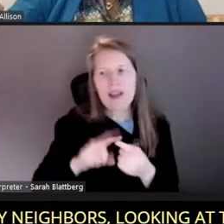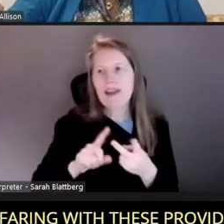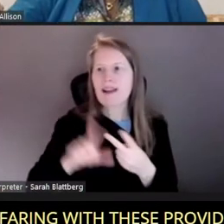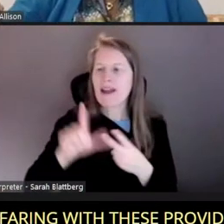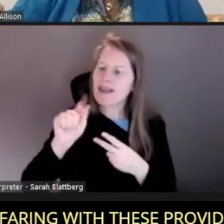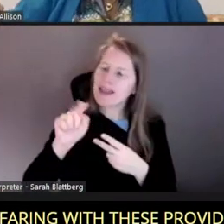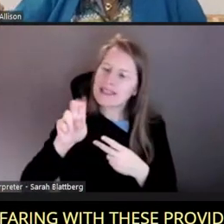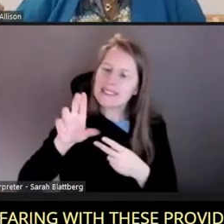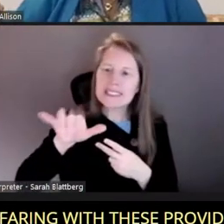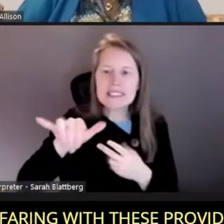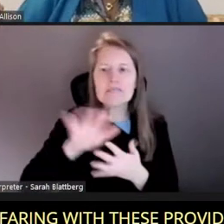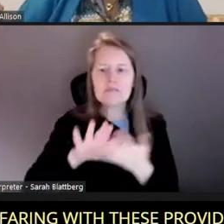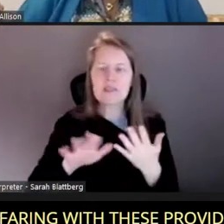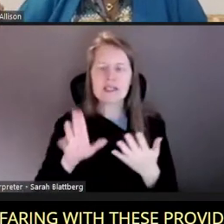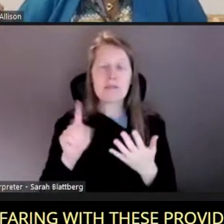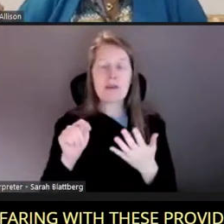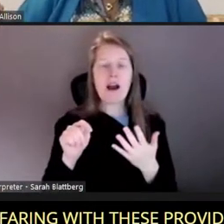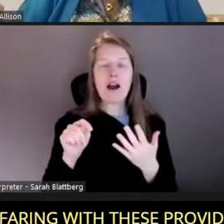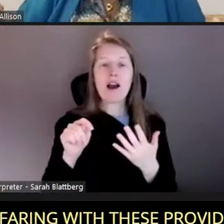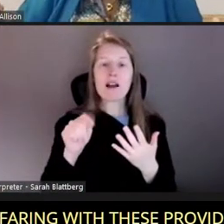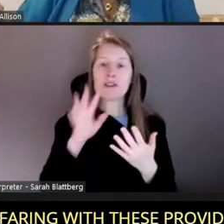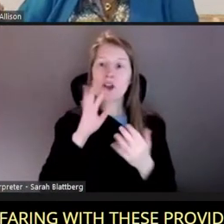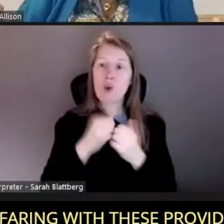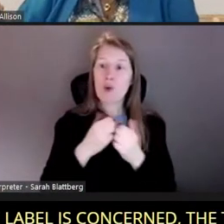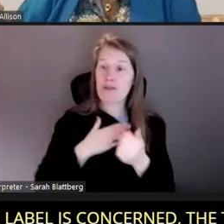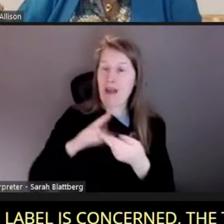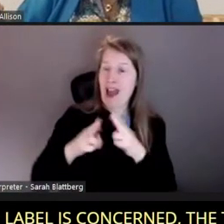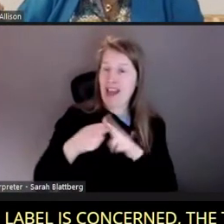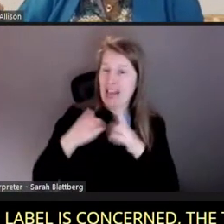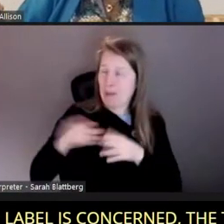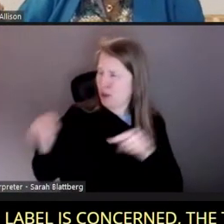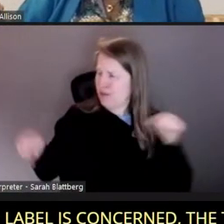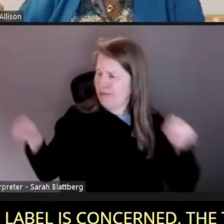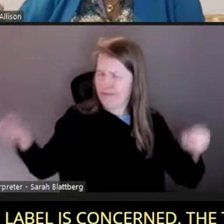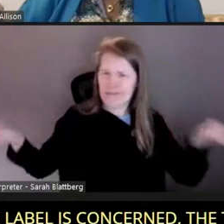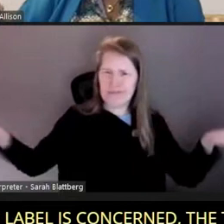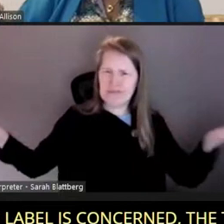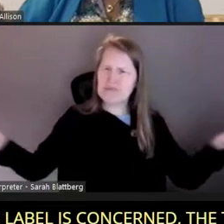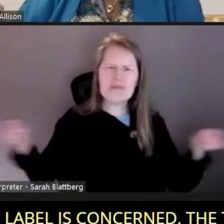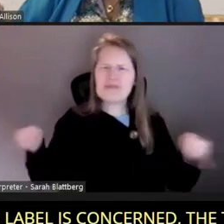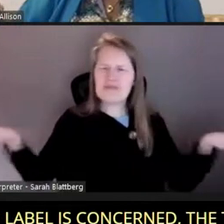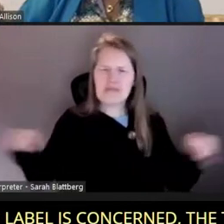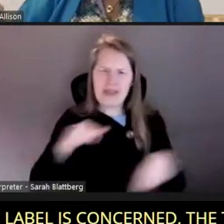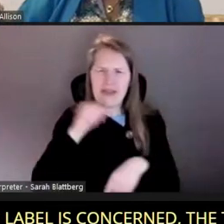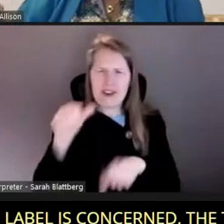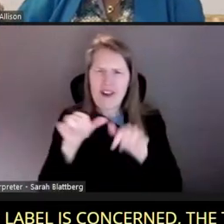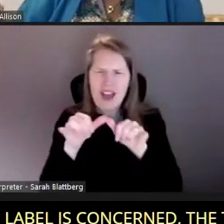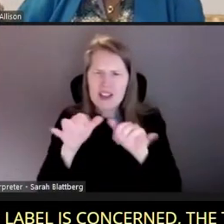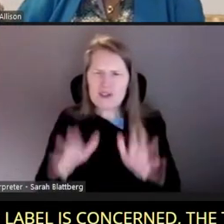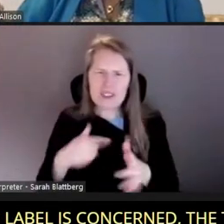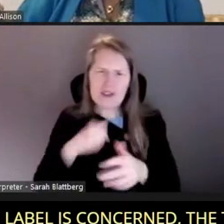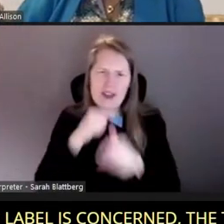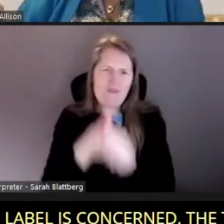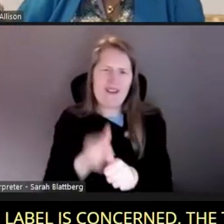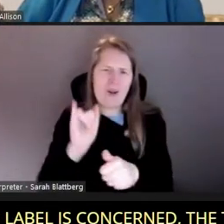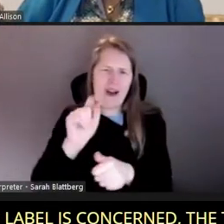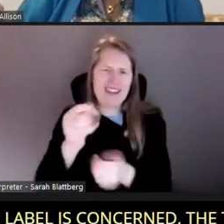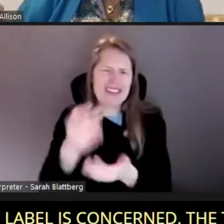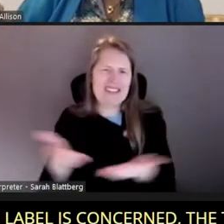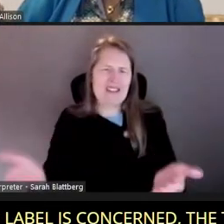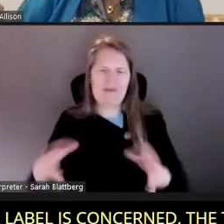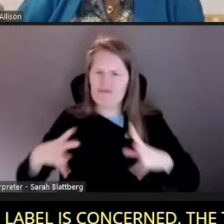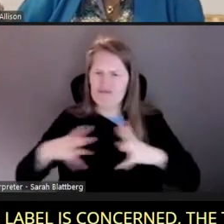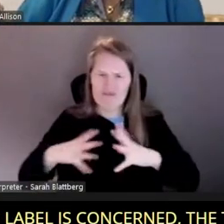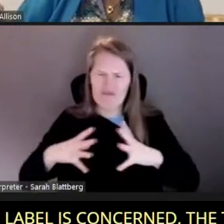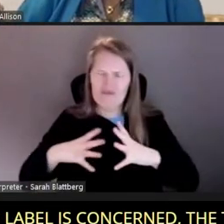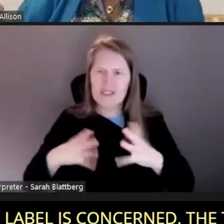if I look at people around me, my neighbors, none of them, you know, understandably, you know, follow any of this stuff. And I was